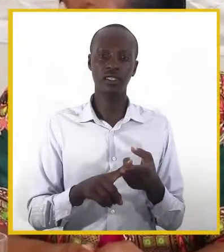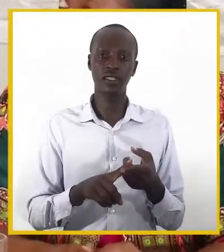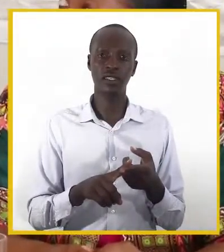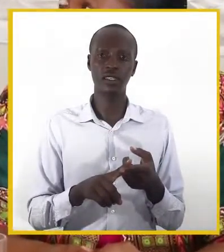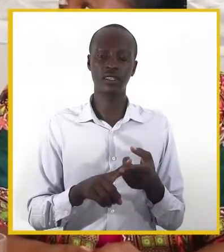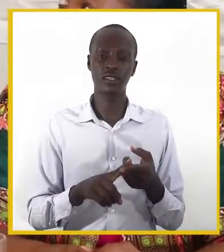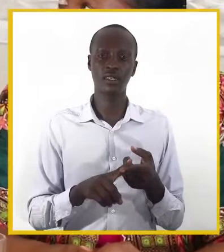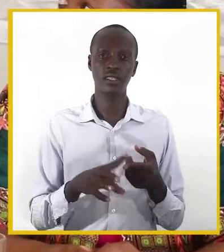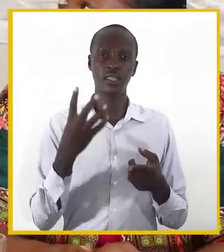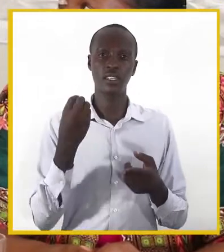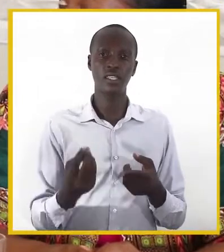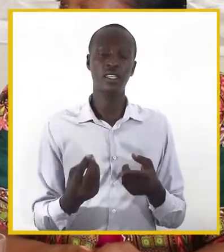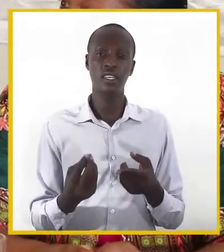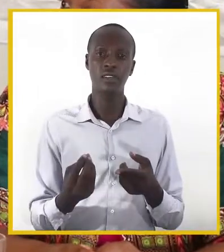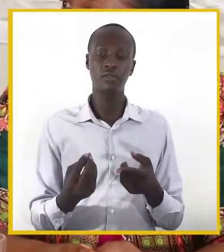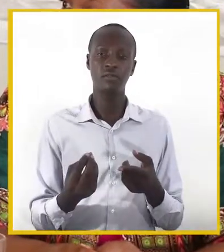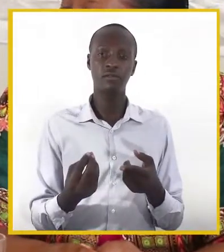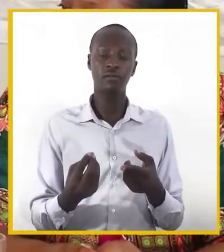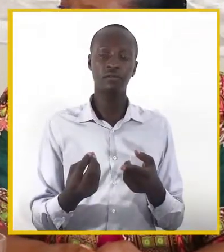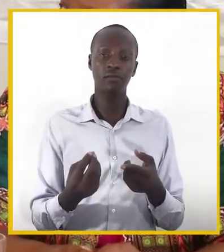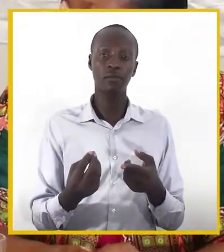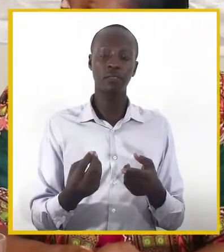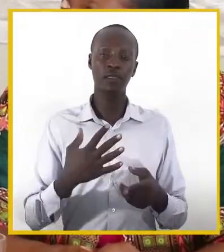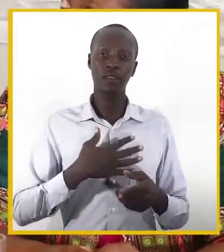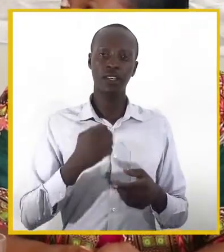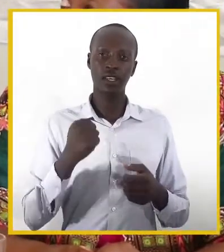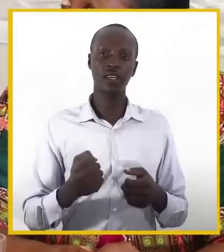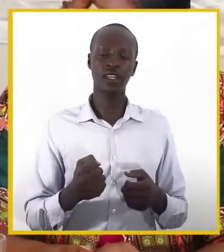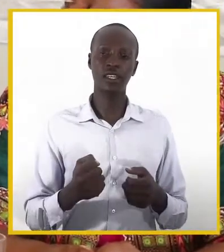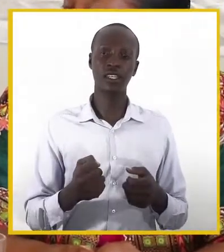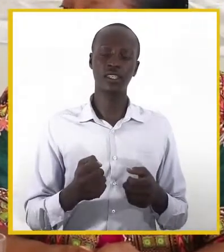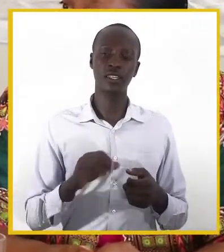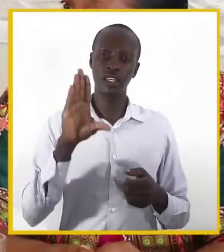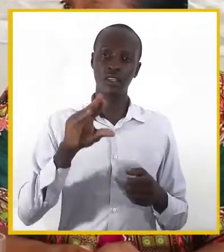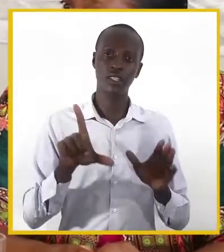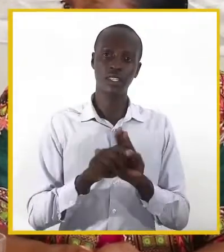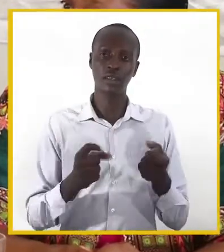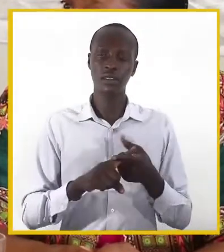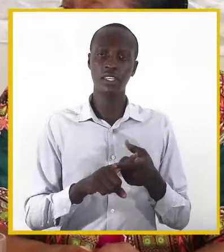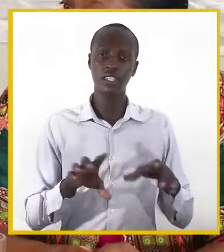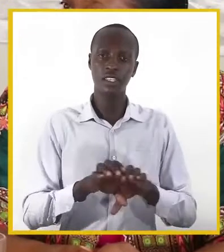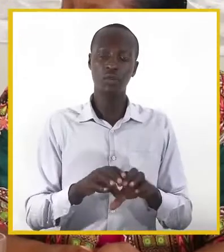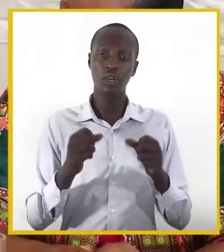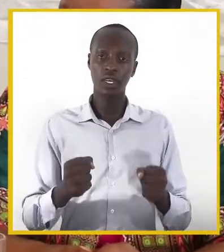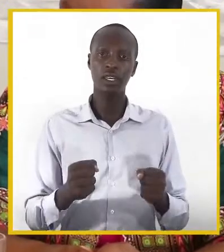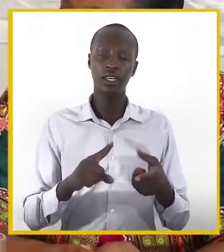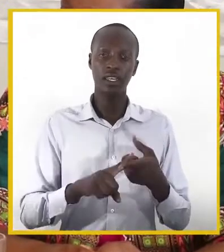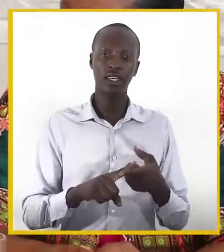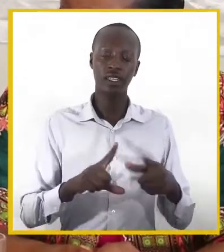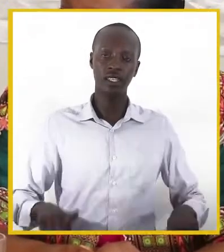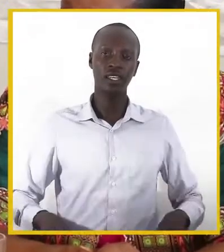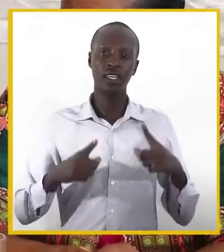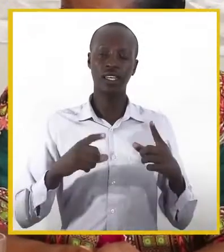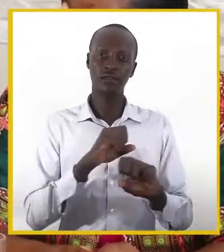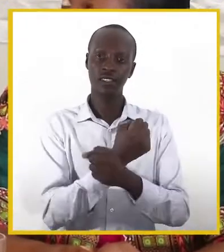took the fight against crime by the shared front, and they risked their lives. All